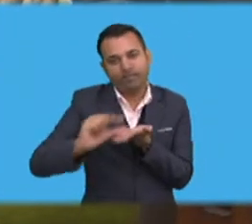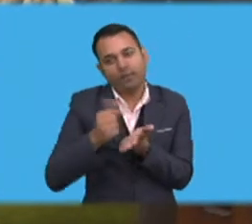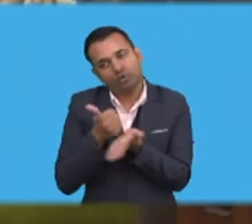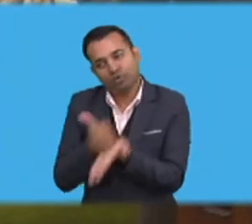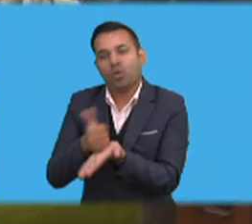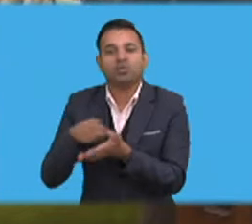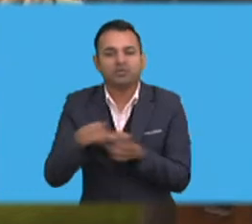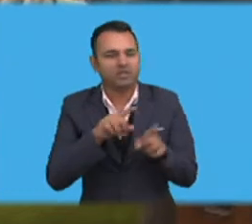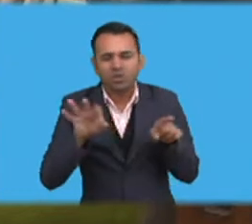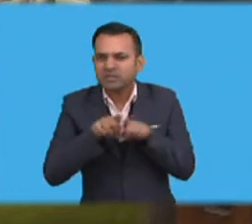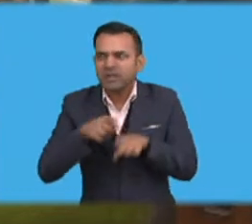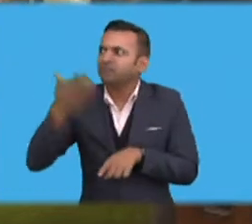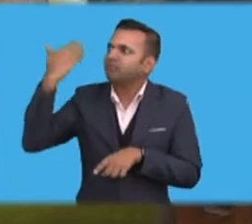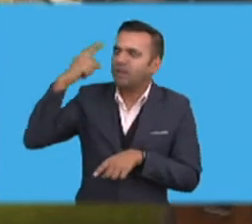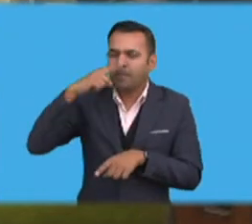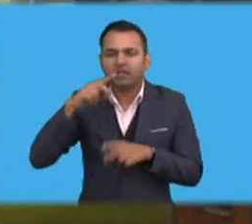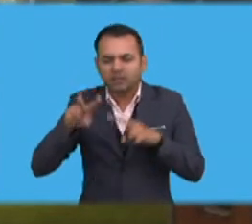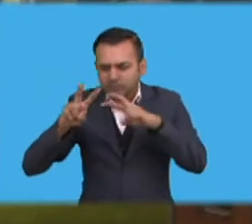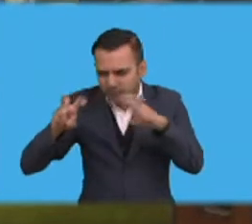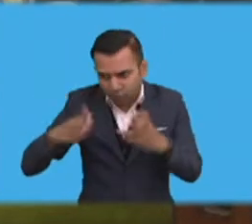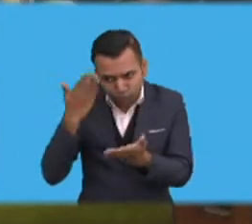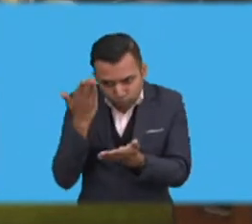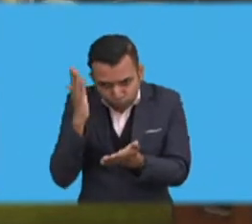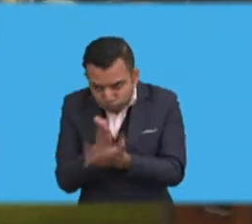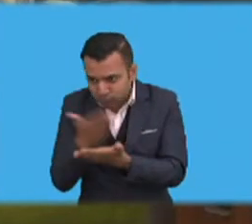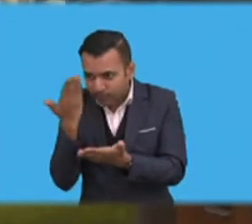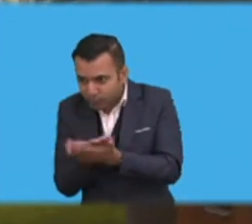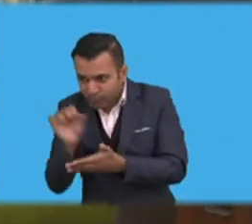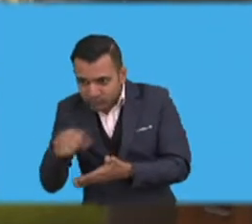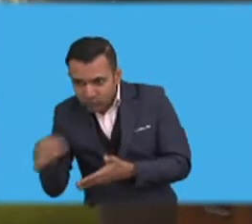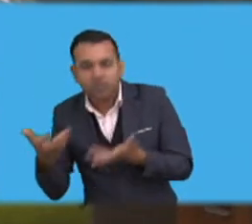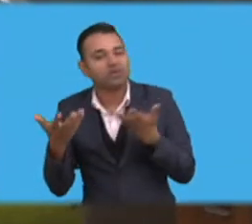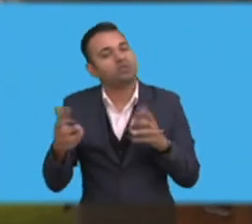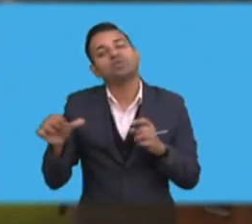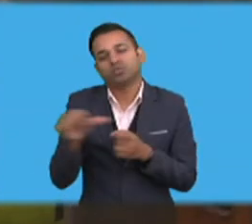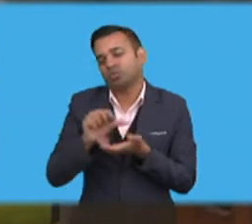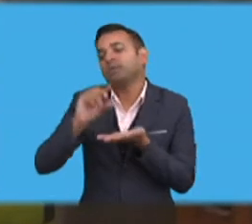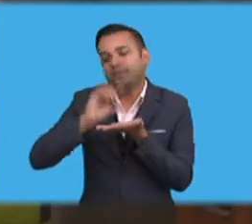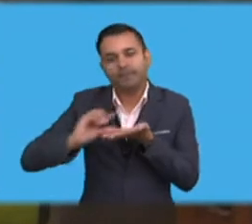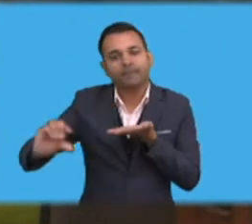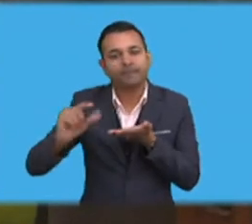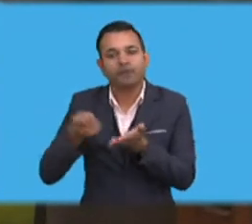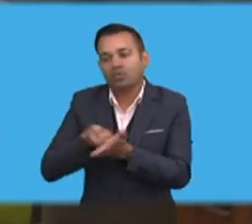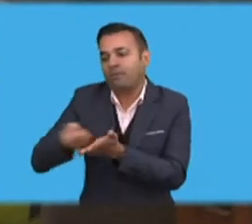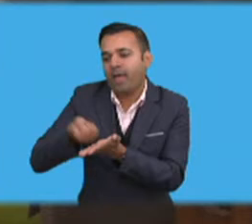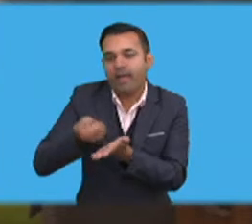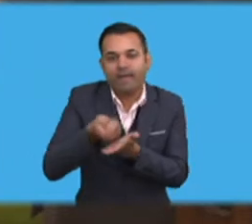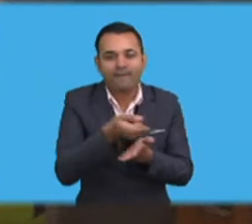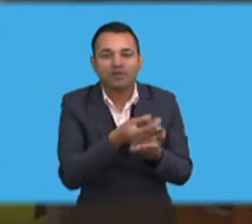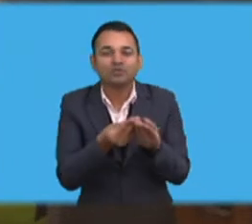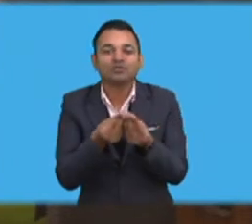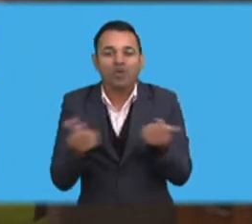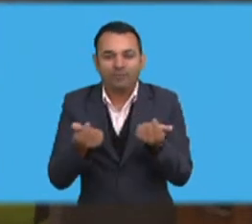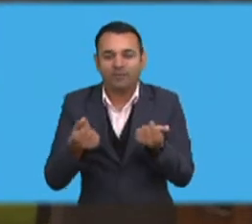negligence. The no-fault compensation scheme is intended to make a redress for motor vehicle accident victims simply by providing